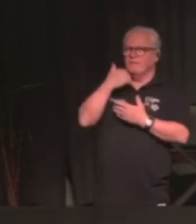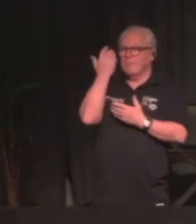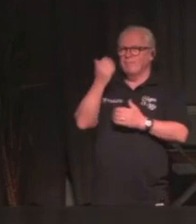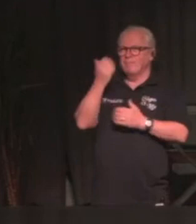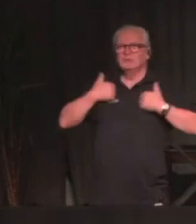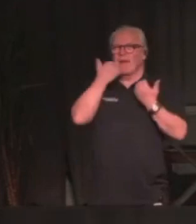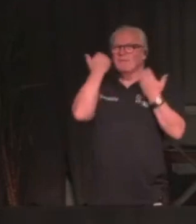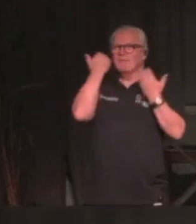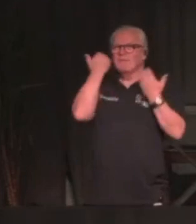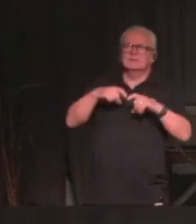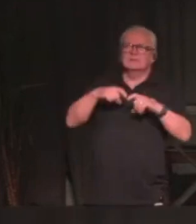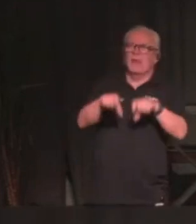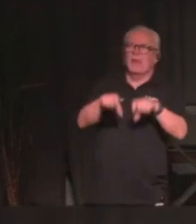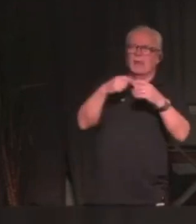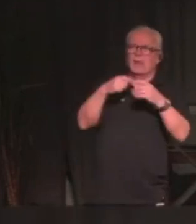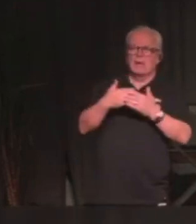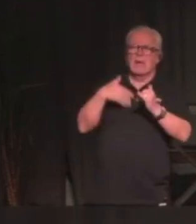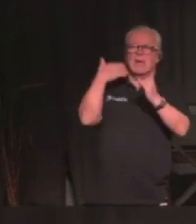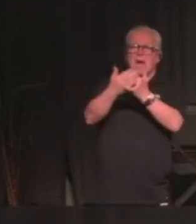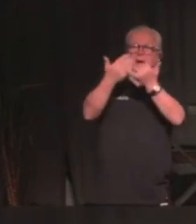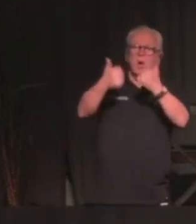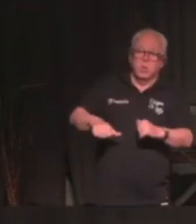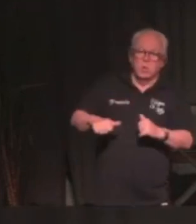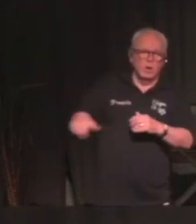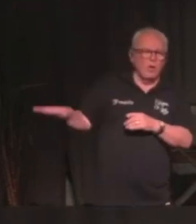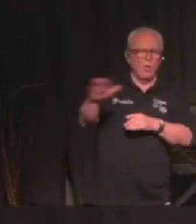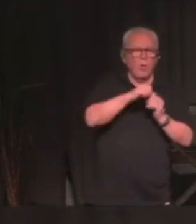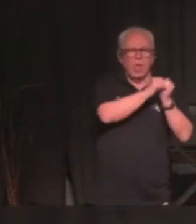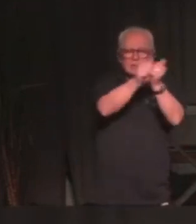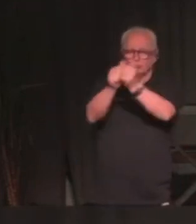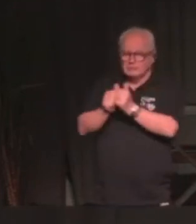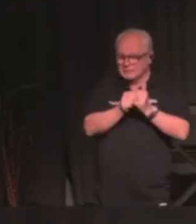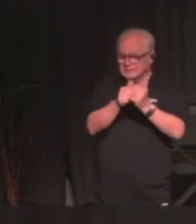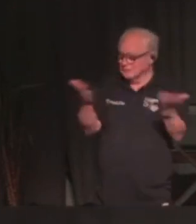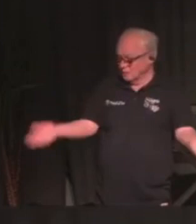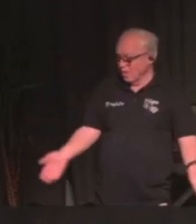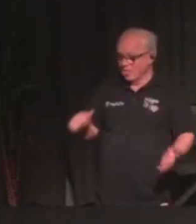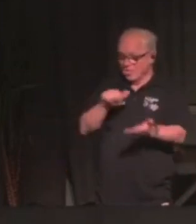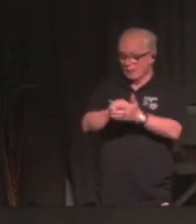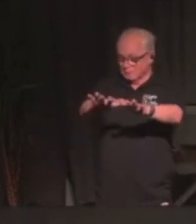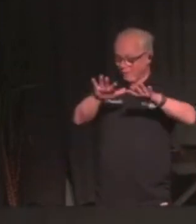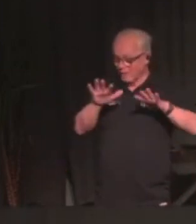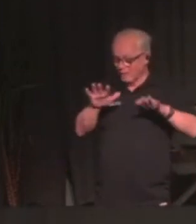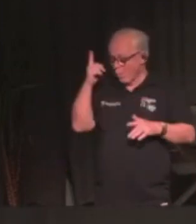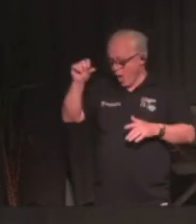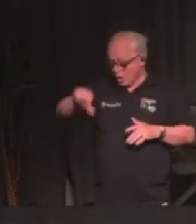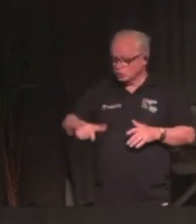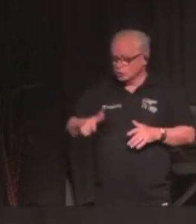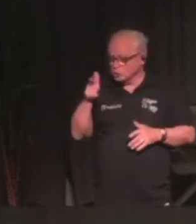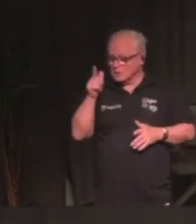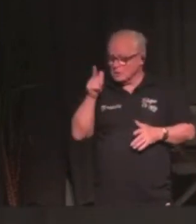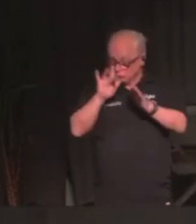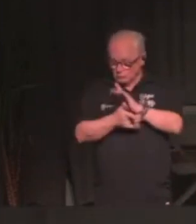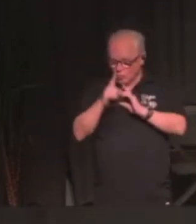to get to a place where they were all in agreement. That was the miracle. The miracle was getting 120 Christians